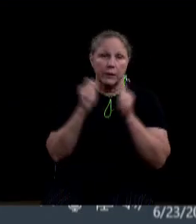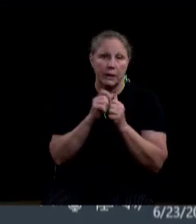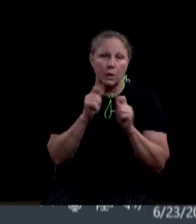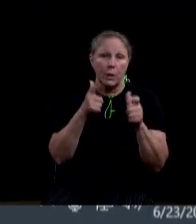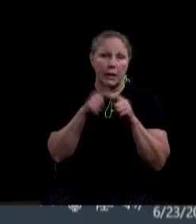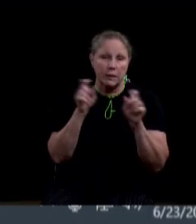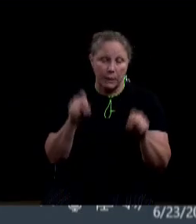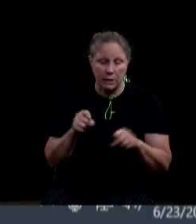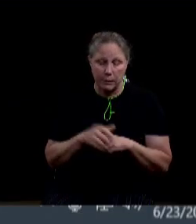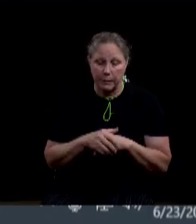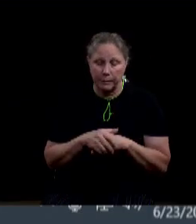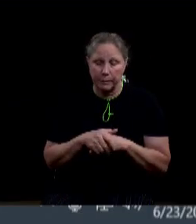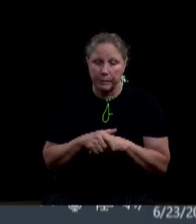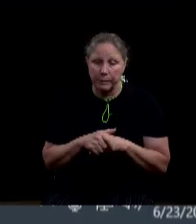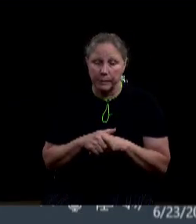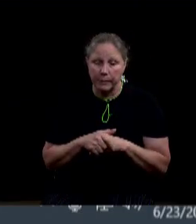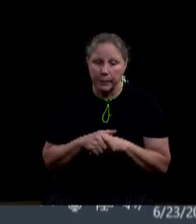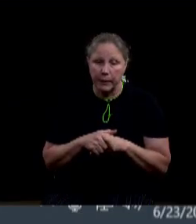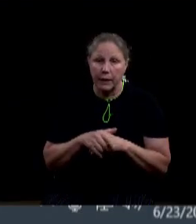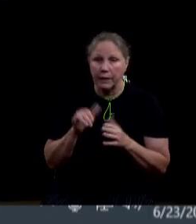Mayor.